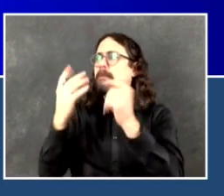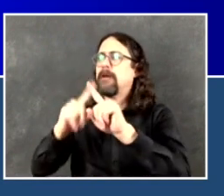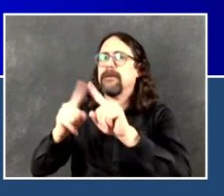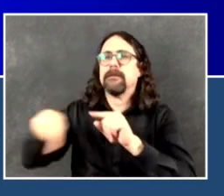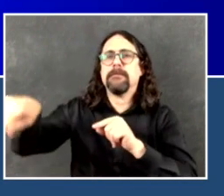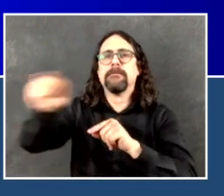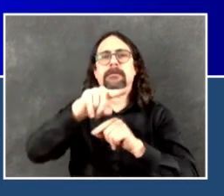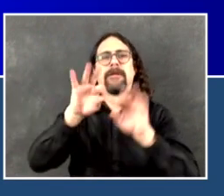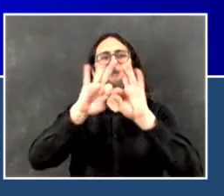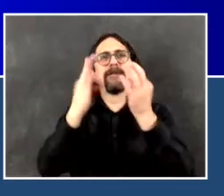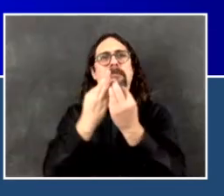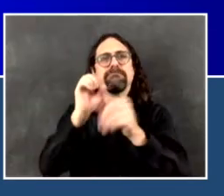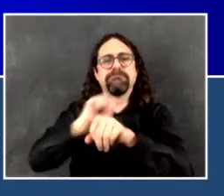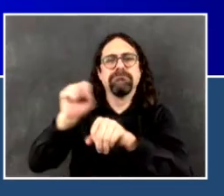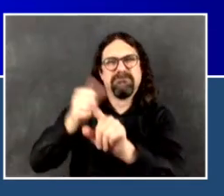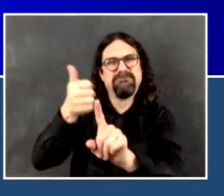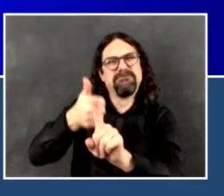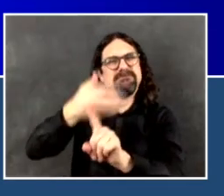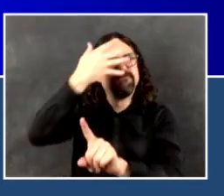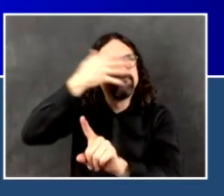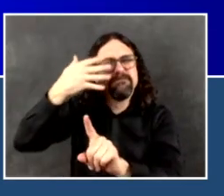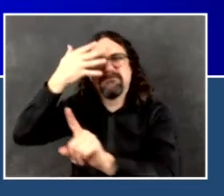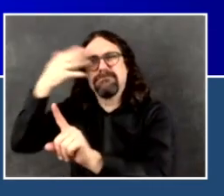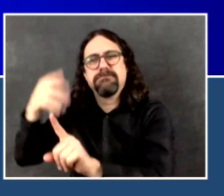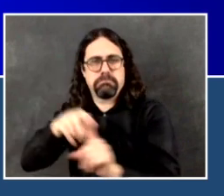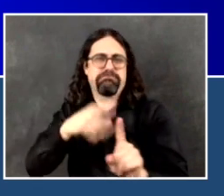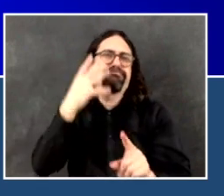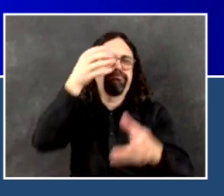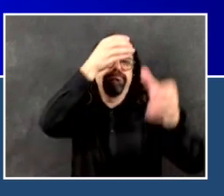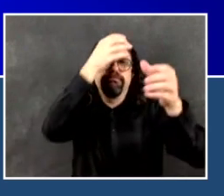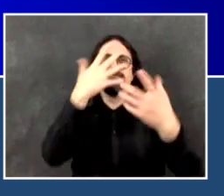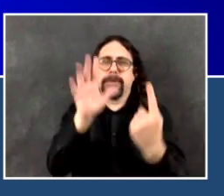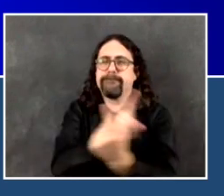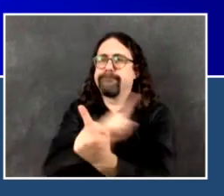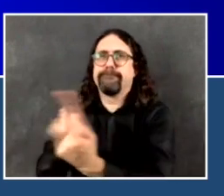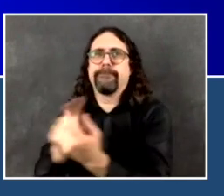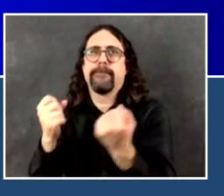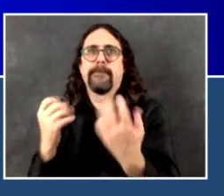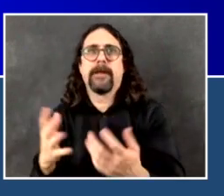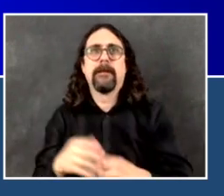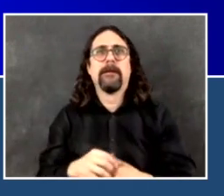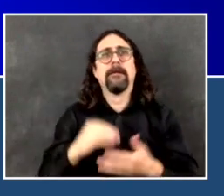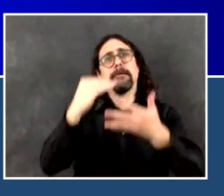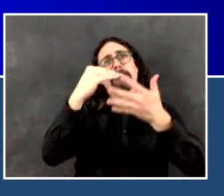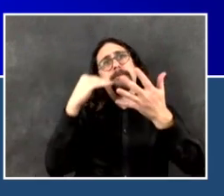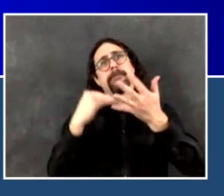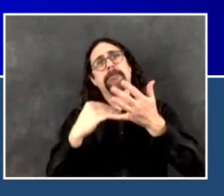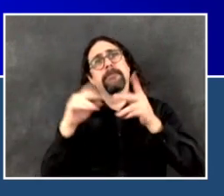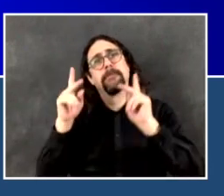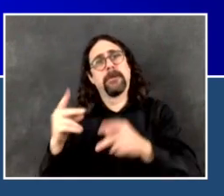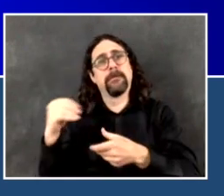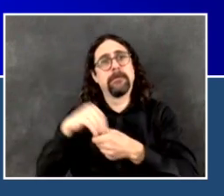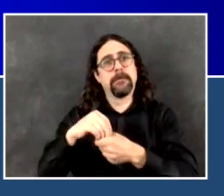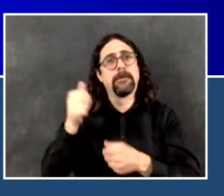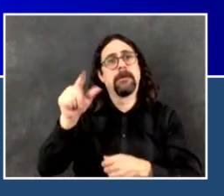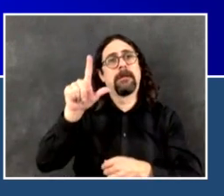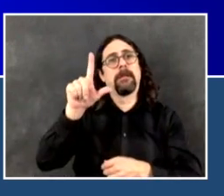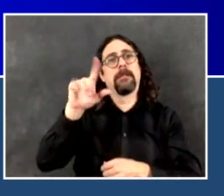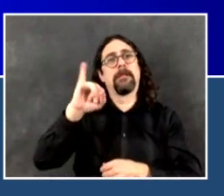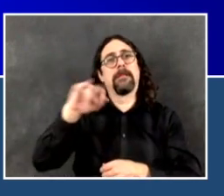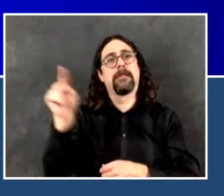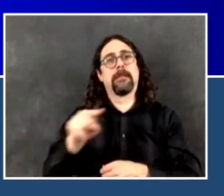Liz Newmark, CEO of Great Performances. She is an extraordinary New York City entrepreneur, a great New York City story. She